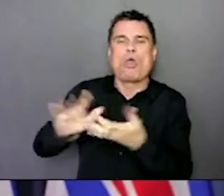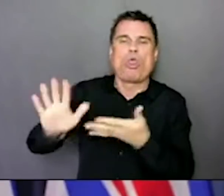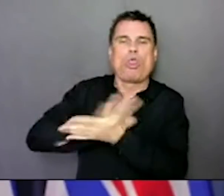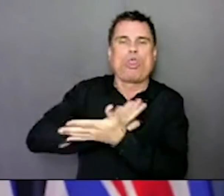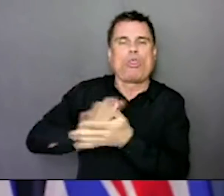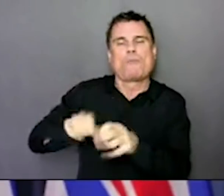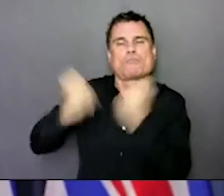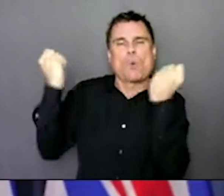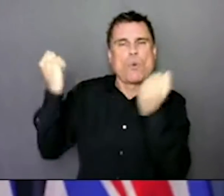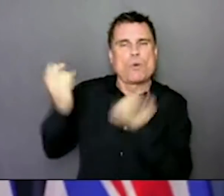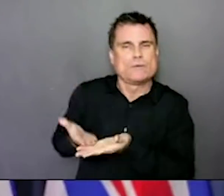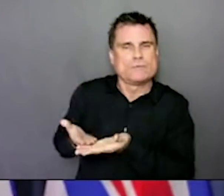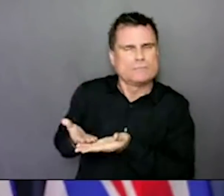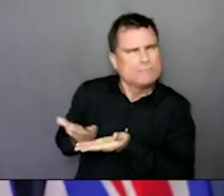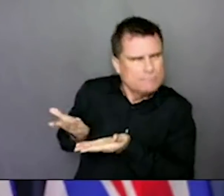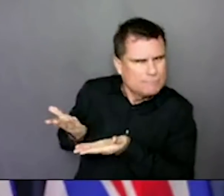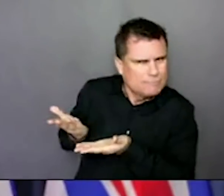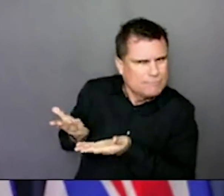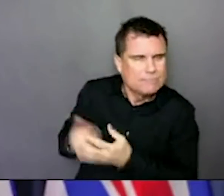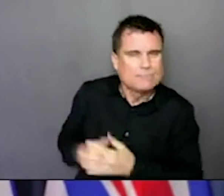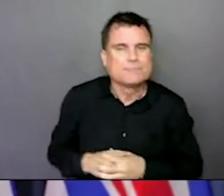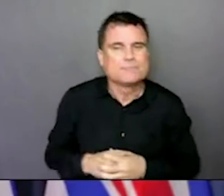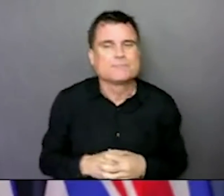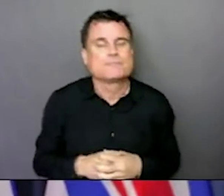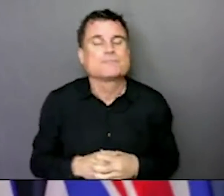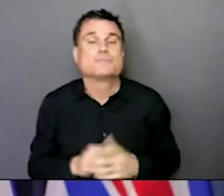but as I understand it,